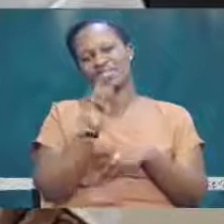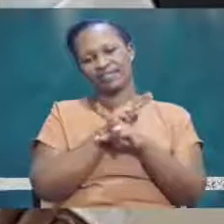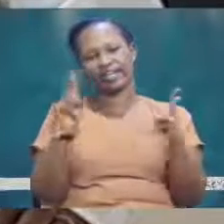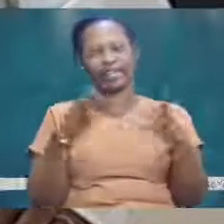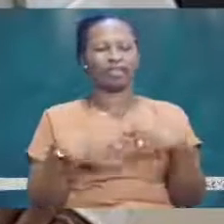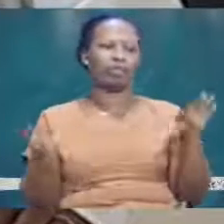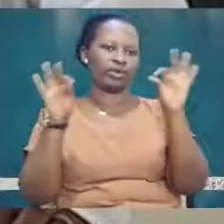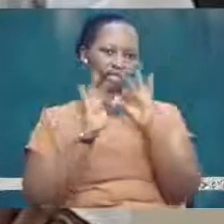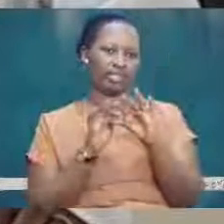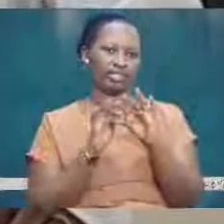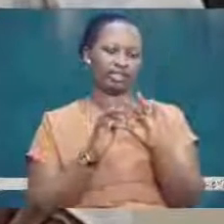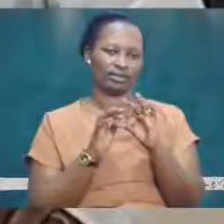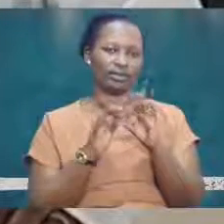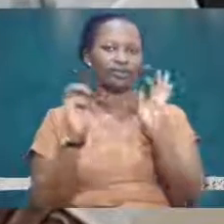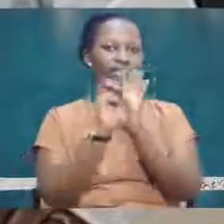important.